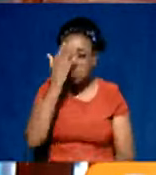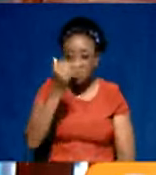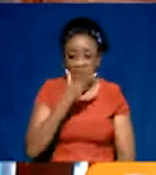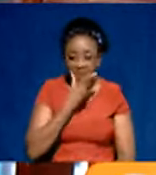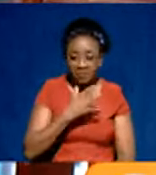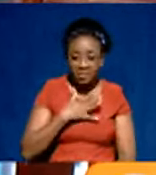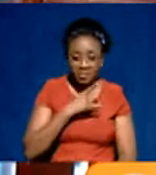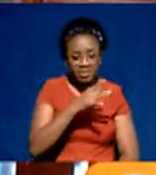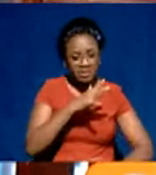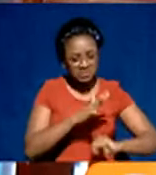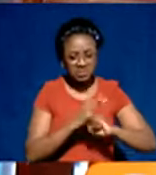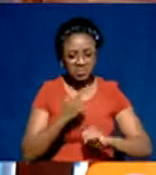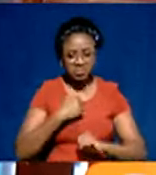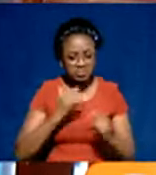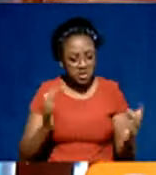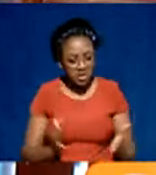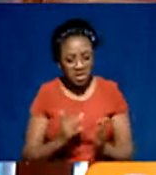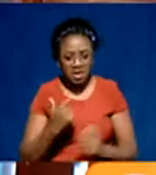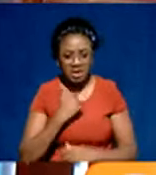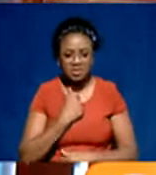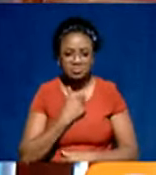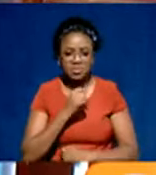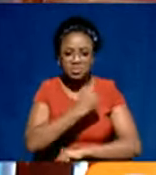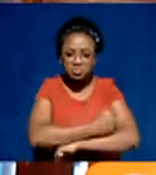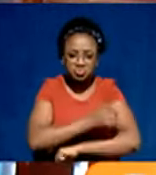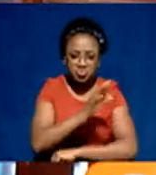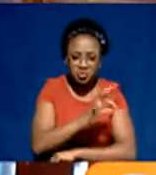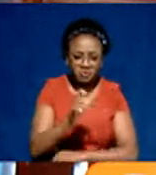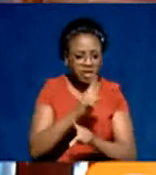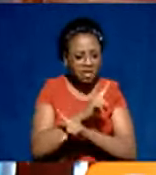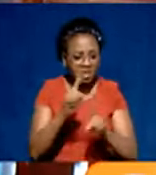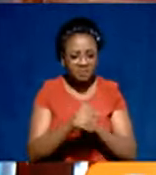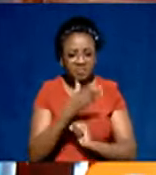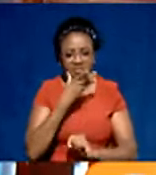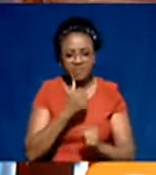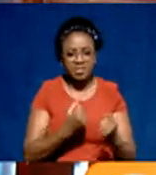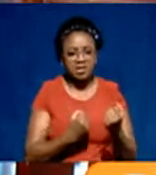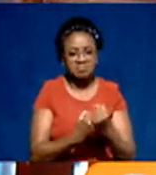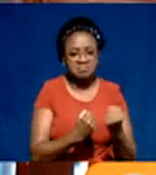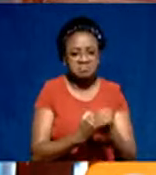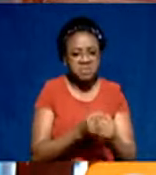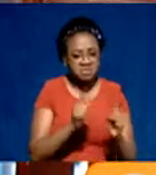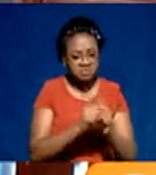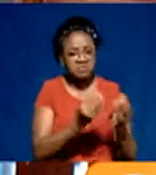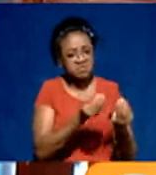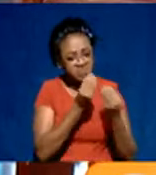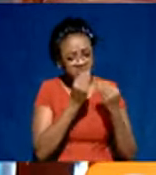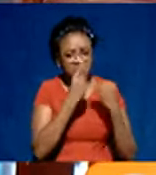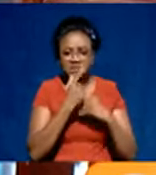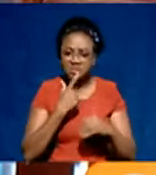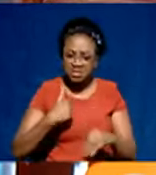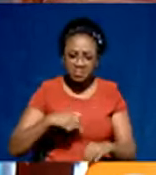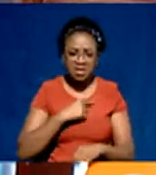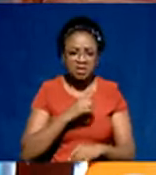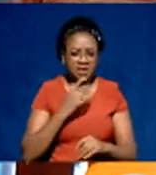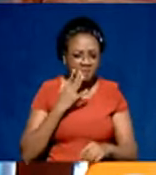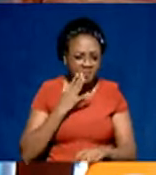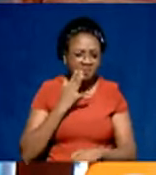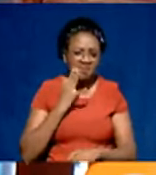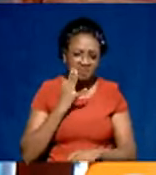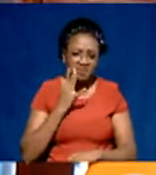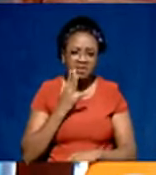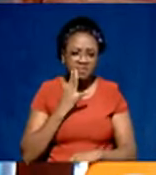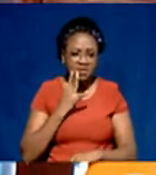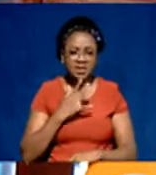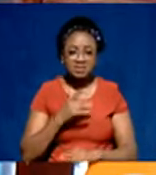was supporting me. By that time, with my school fees, with everything, he was a mentor every day. He was telling me, Esther, you know, I never used to do well